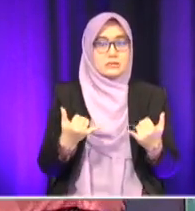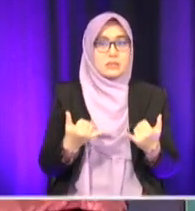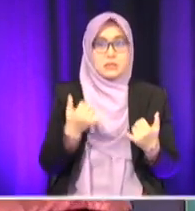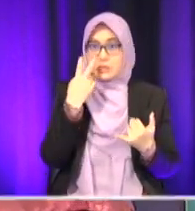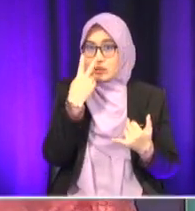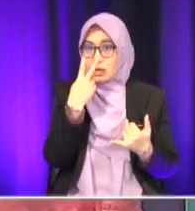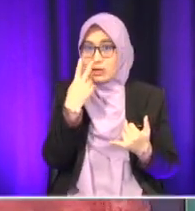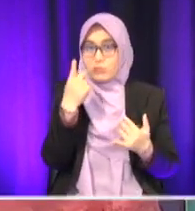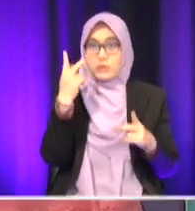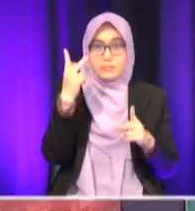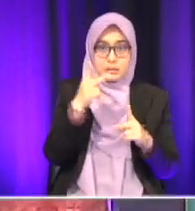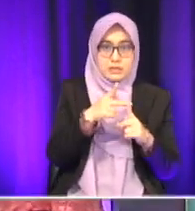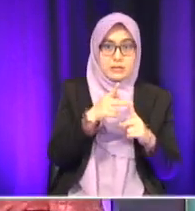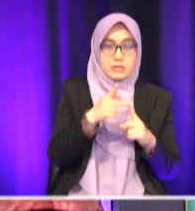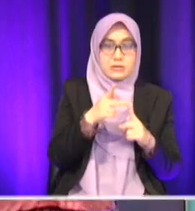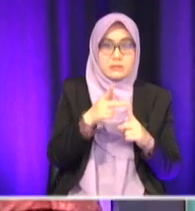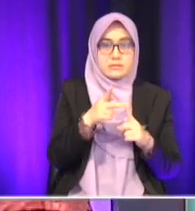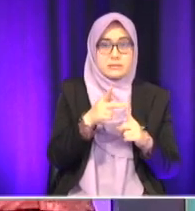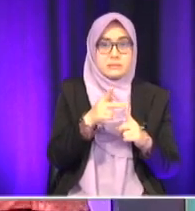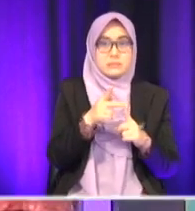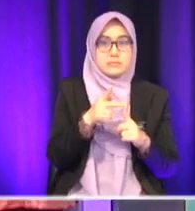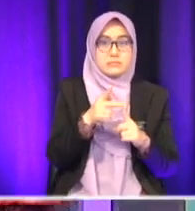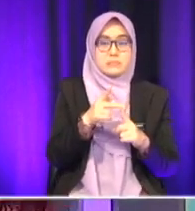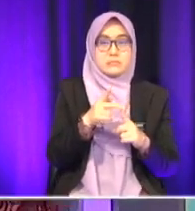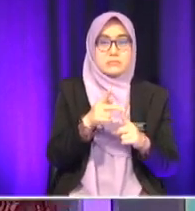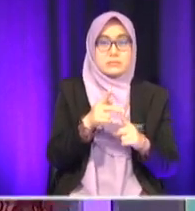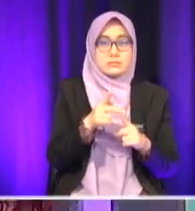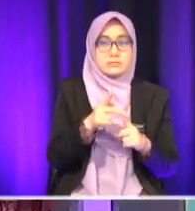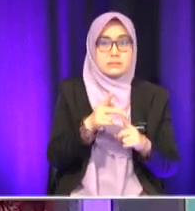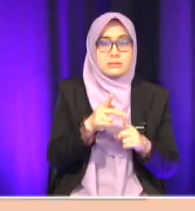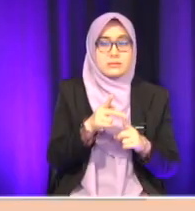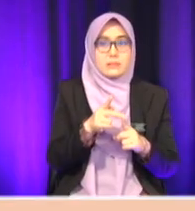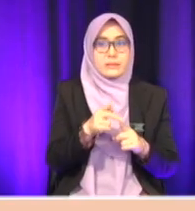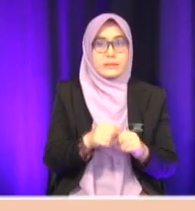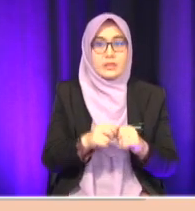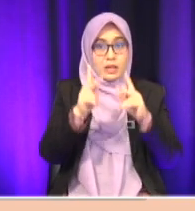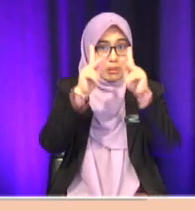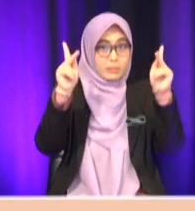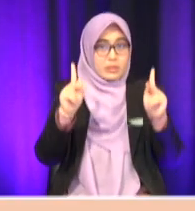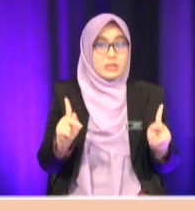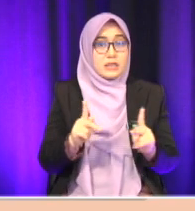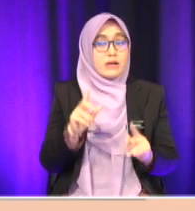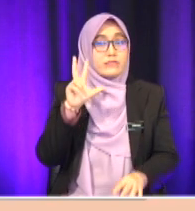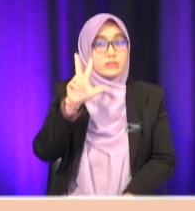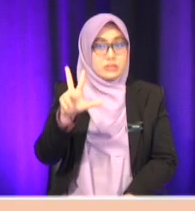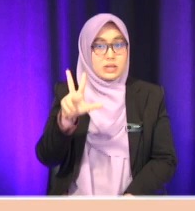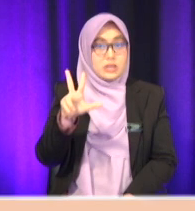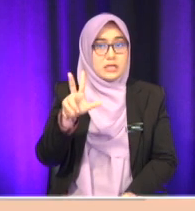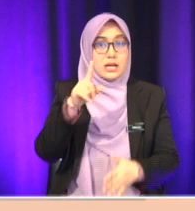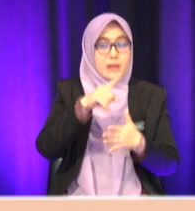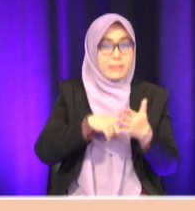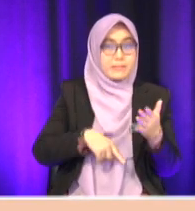look at, okay, so for this one, in paragraph 3, what does the writer say about the